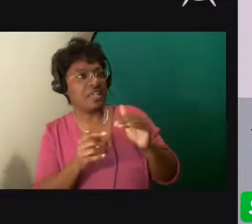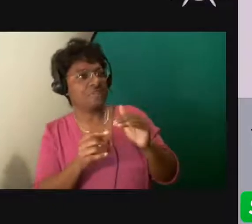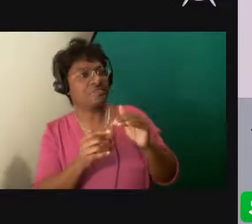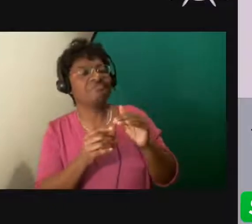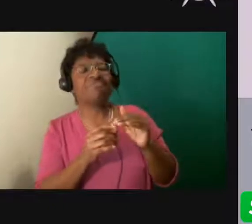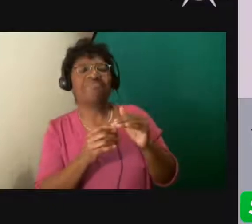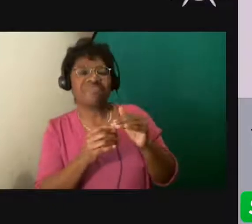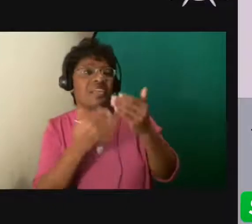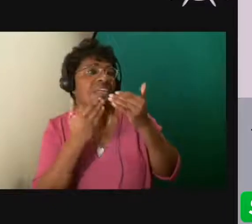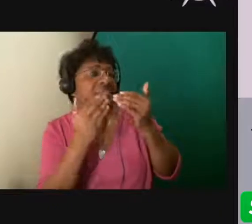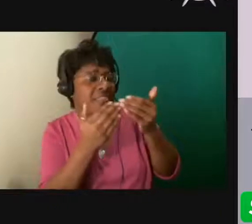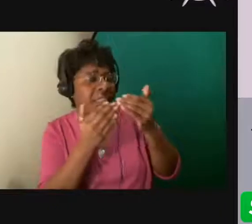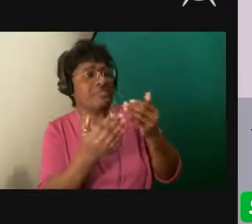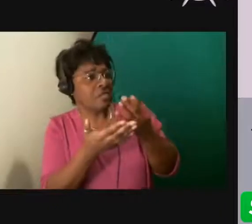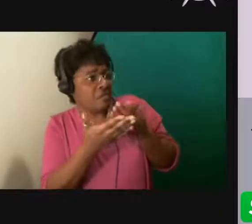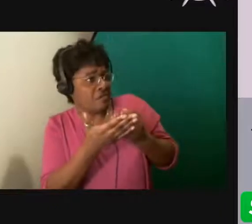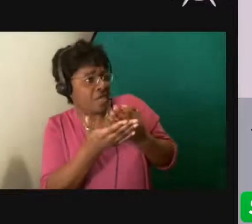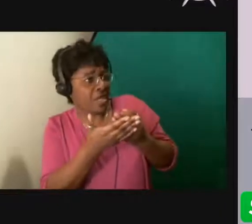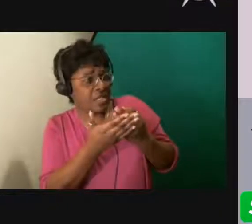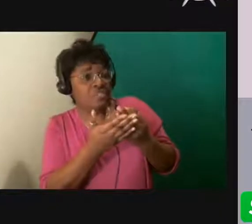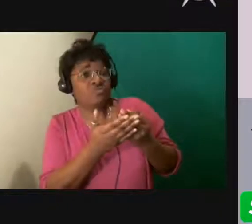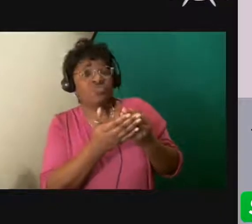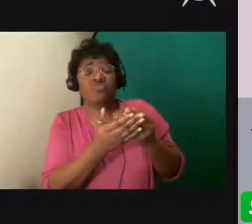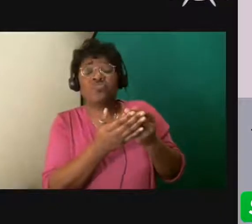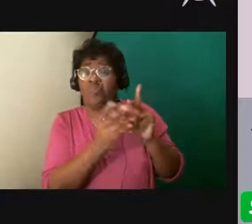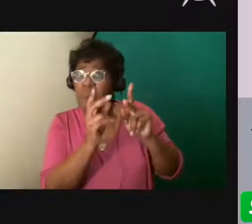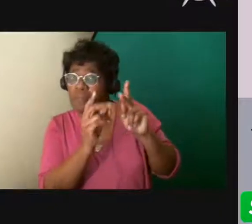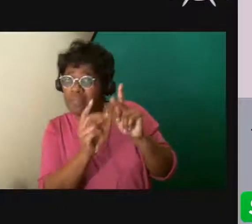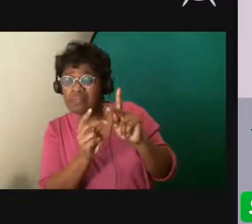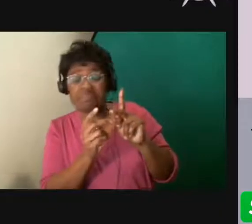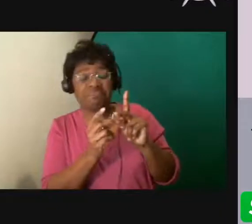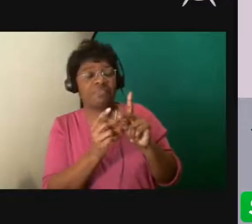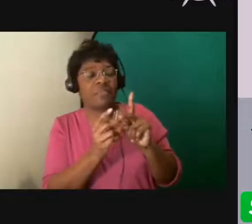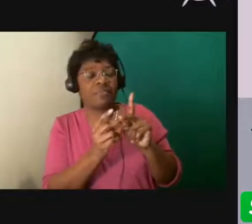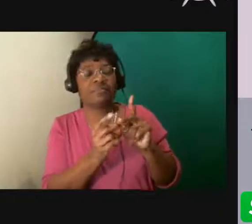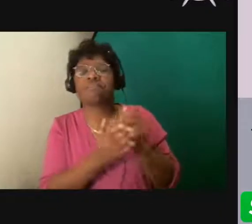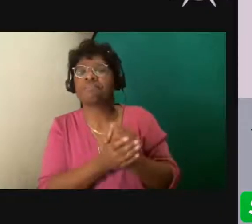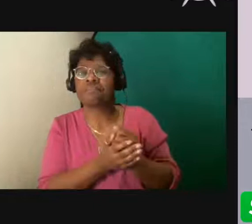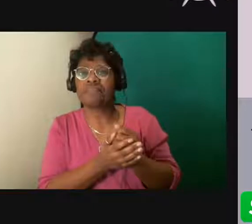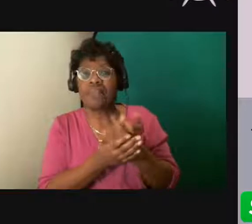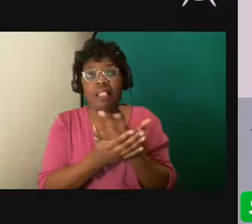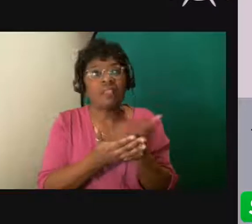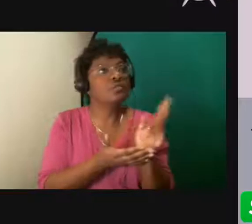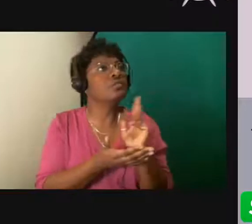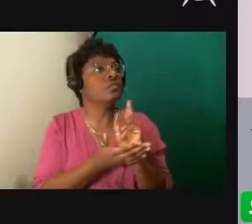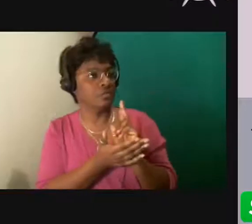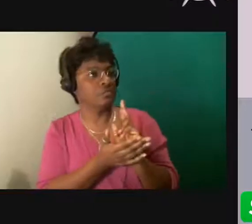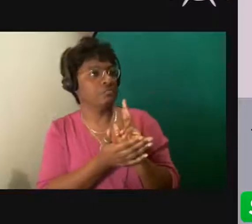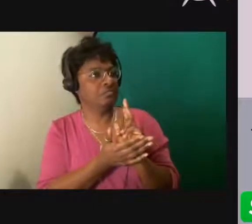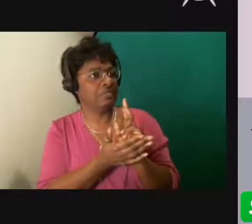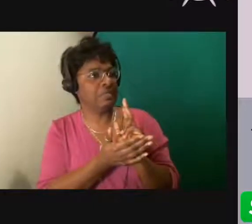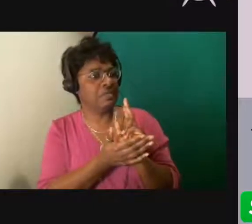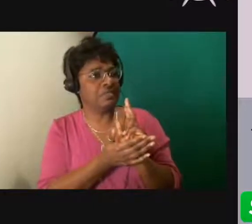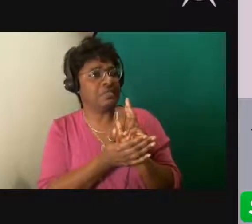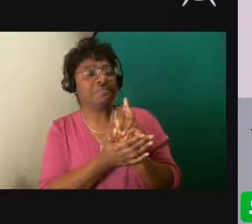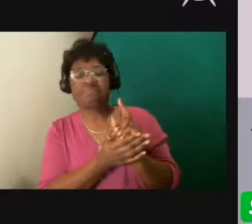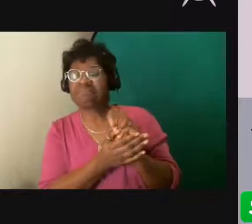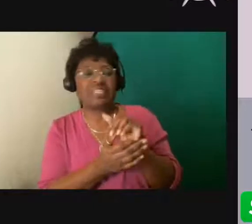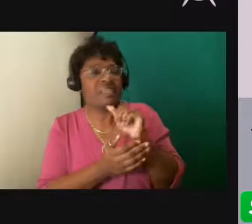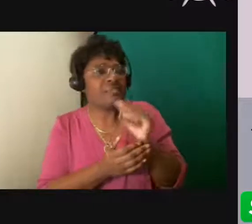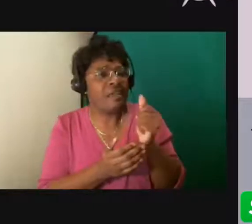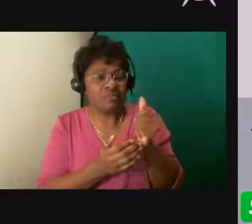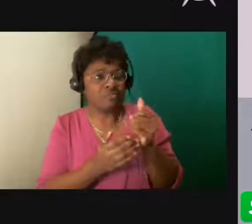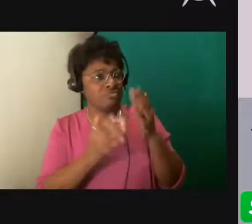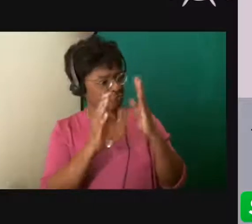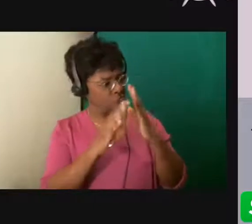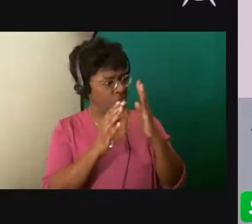Because every time I've come into the office in the last 3 weeks, I never had to worry about the lights being on because somebody paid the bill.